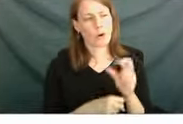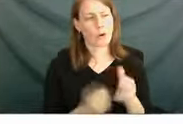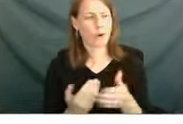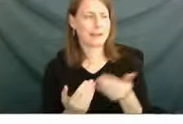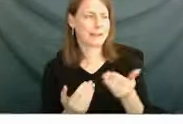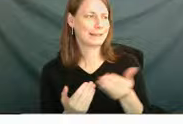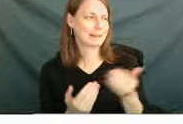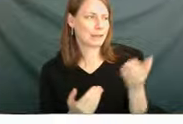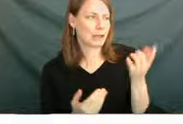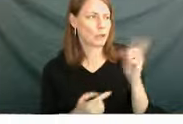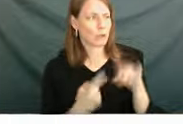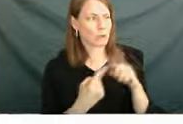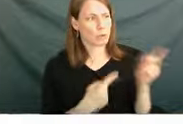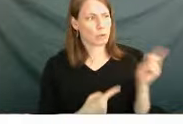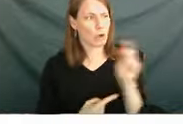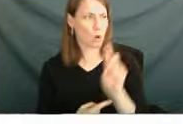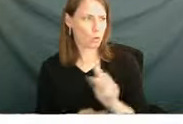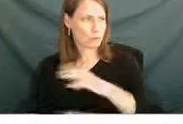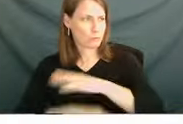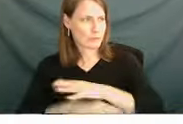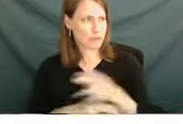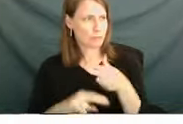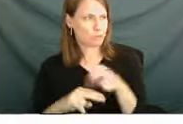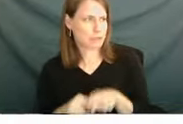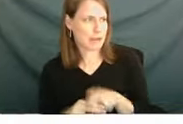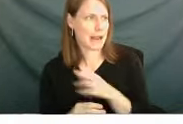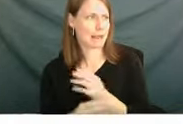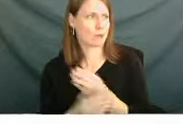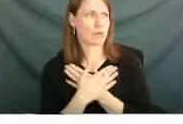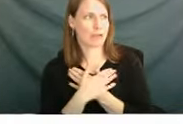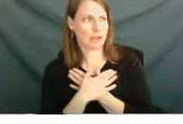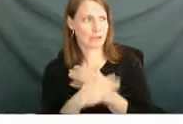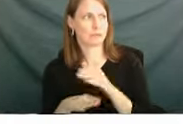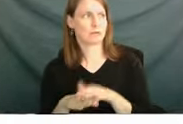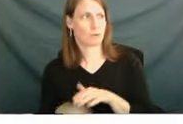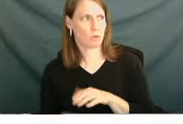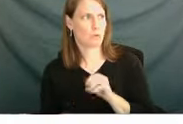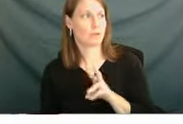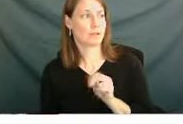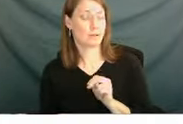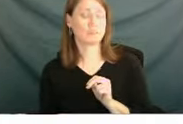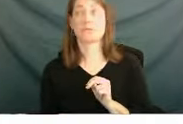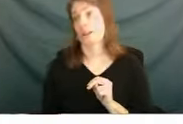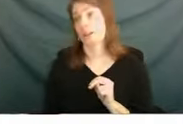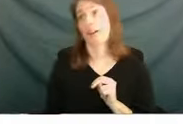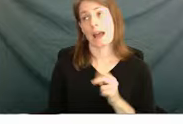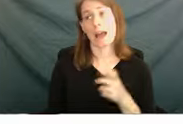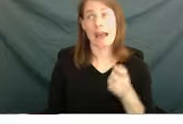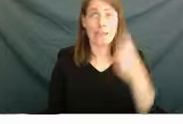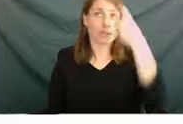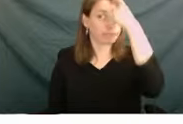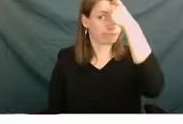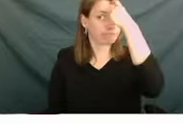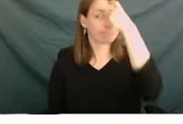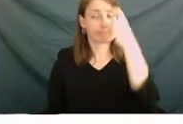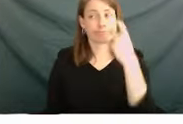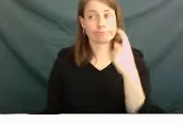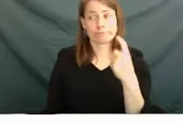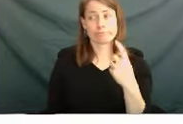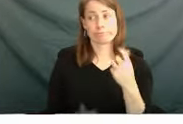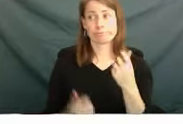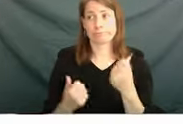effort, because as we've said, they speak a different language and there's a different kind of atmosphere over there. They need a lot